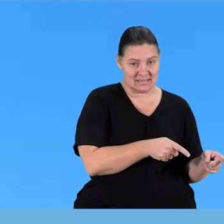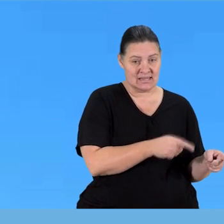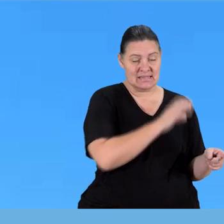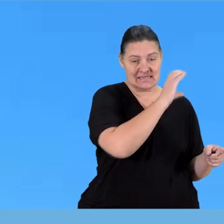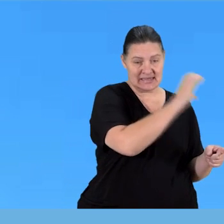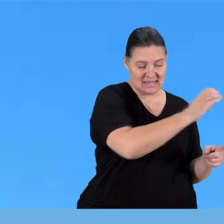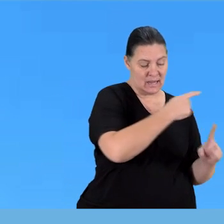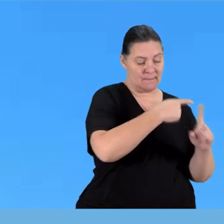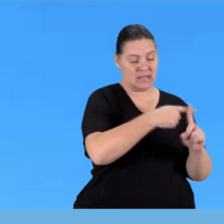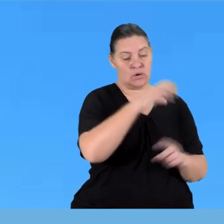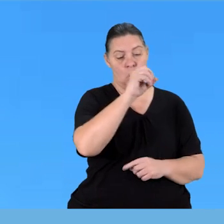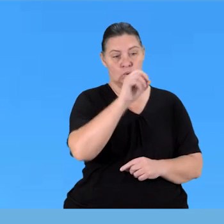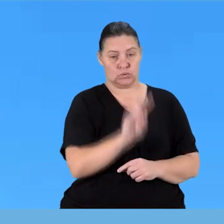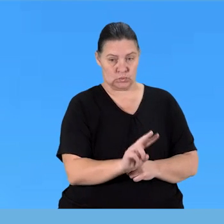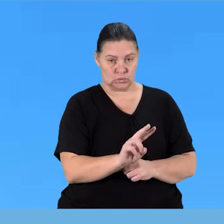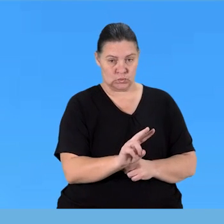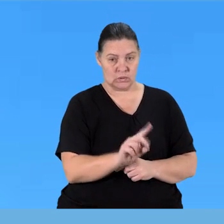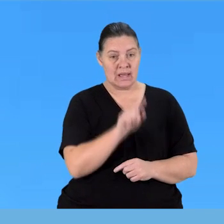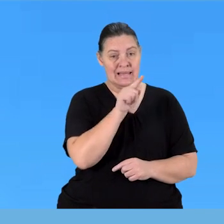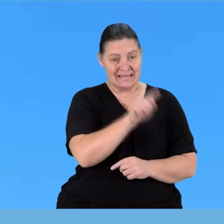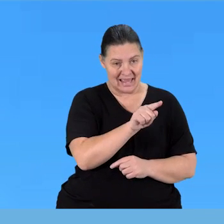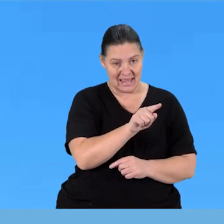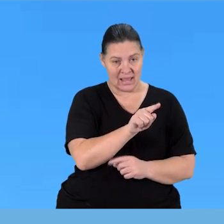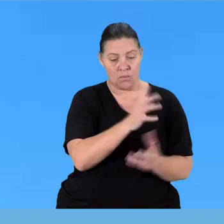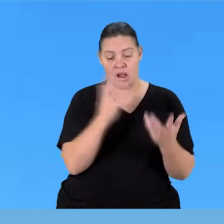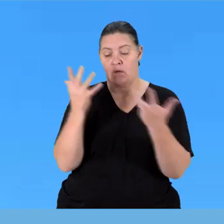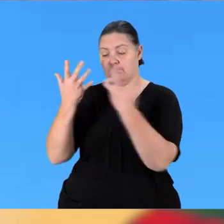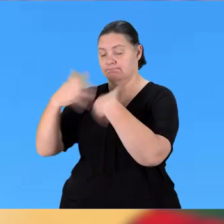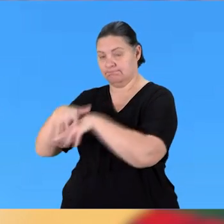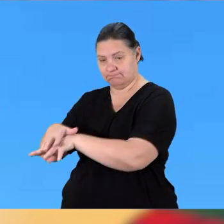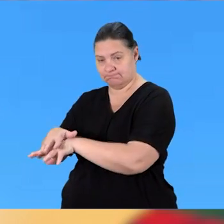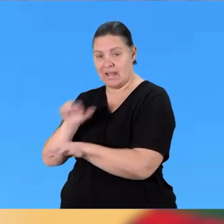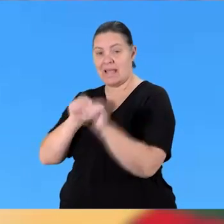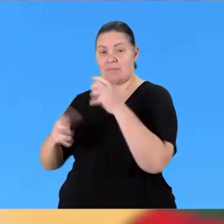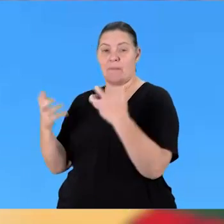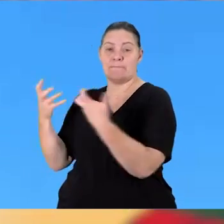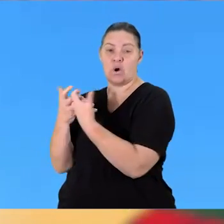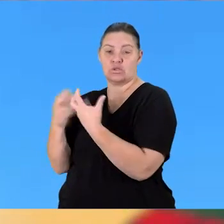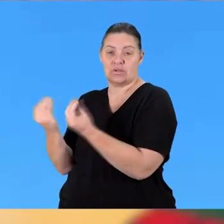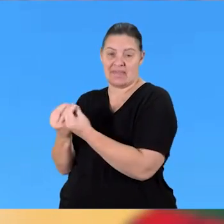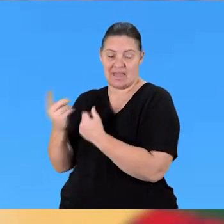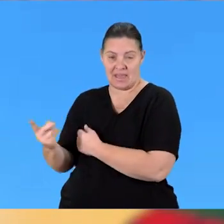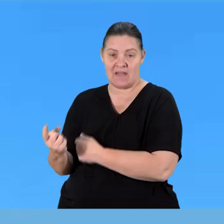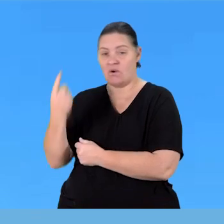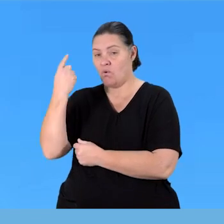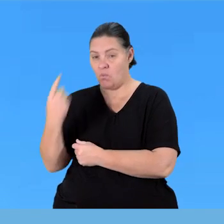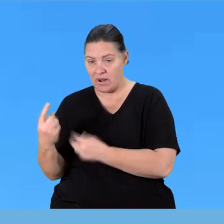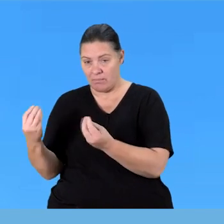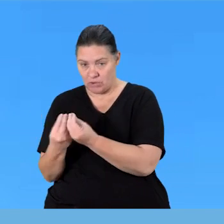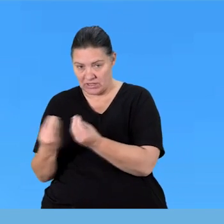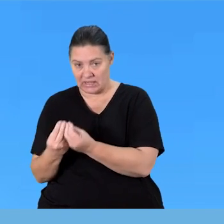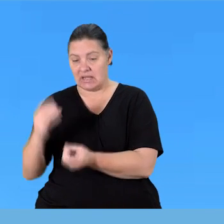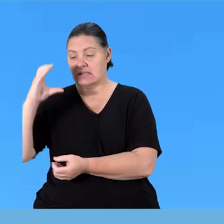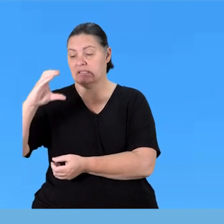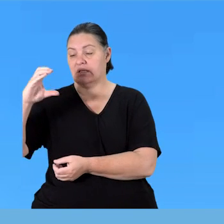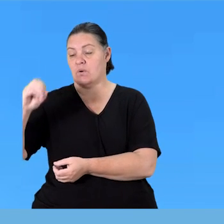reaction are the C and the O2. Those two things are going to combine together, chemically bond together to form the